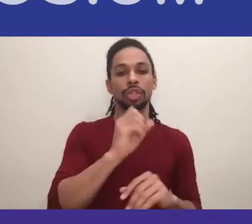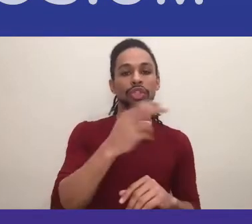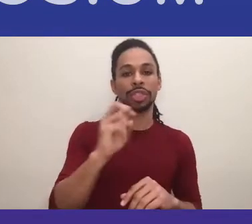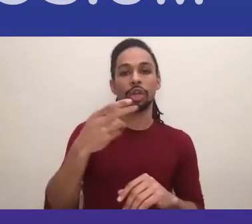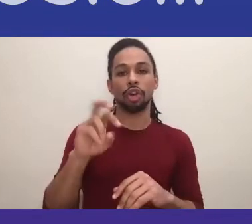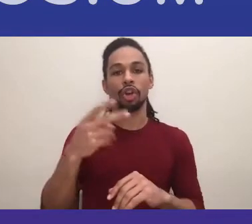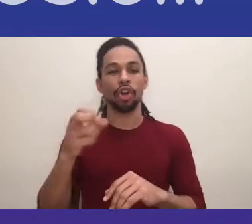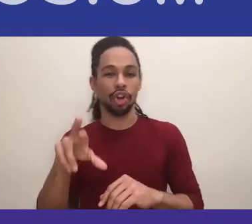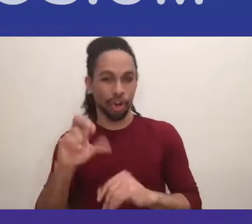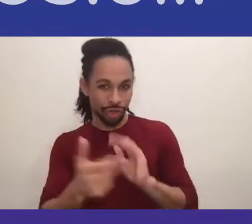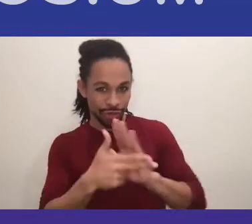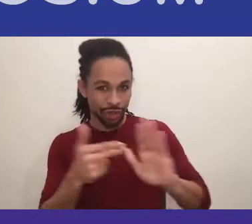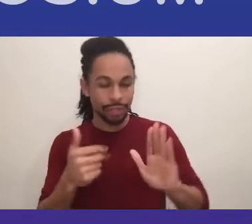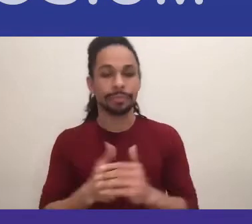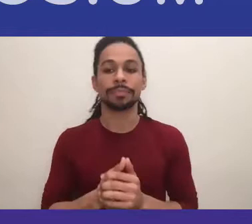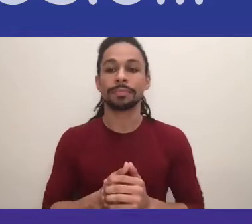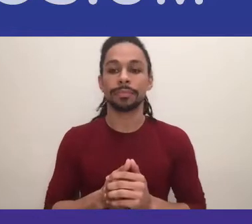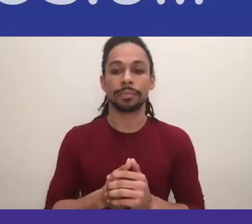hers.